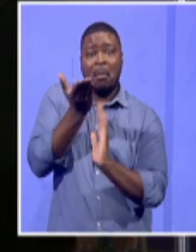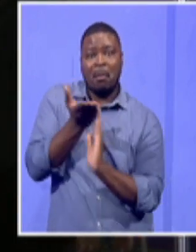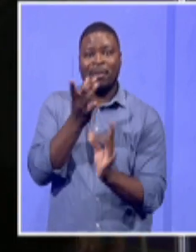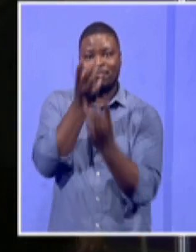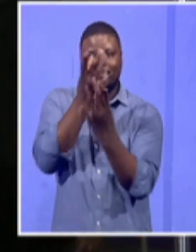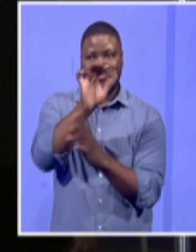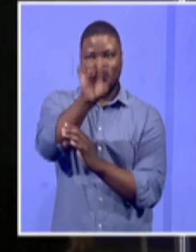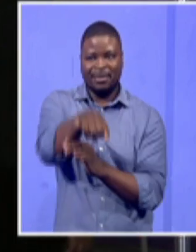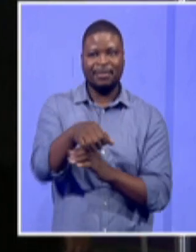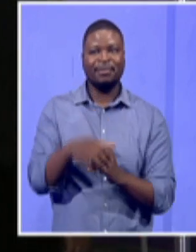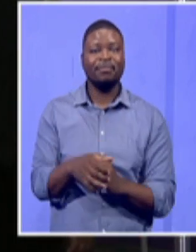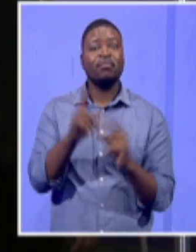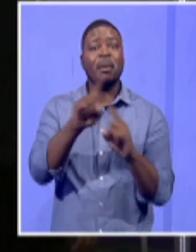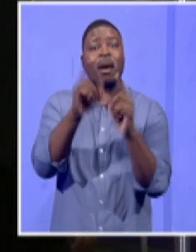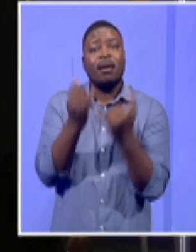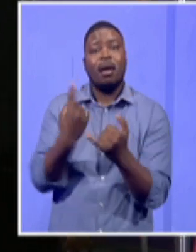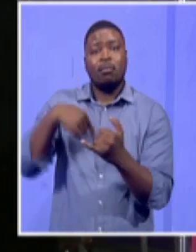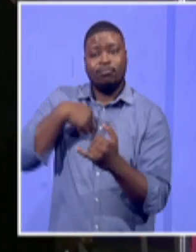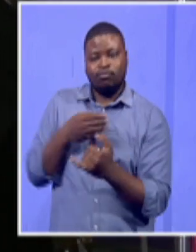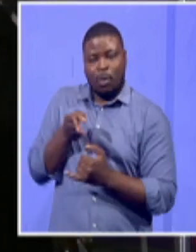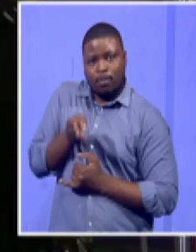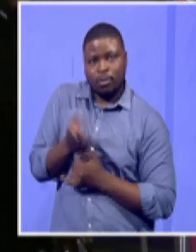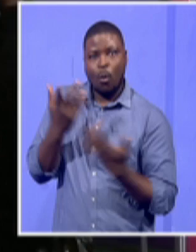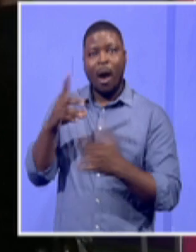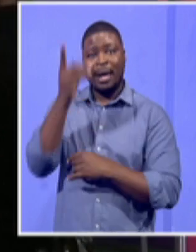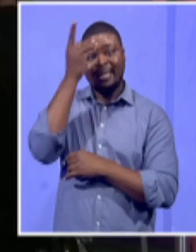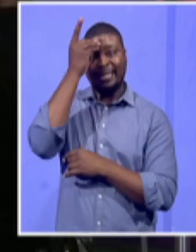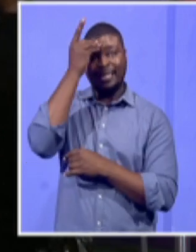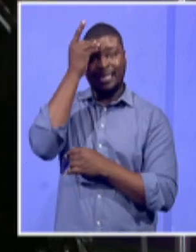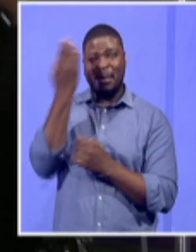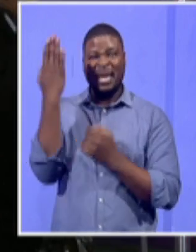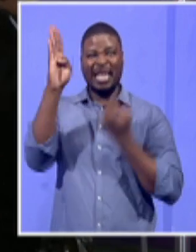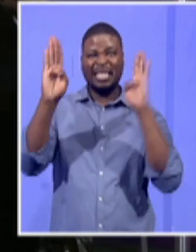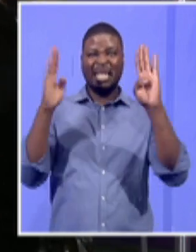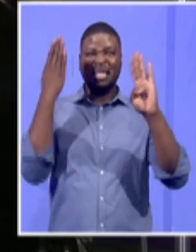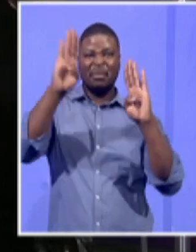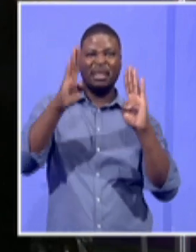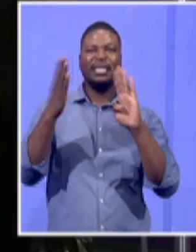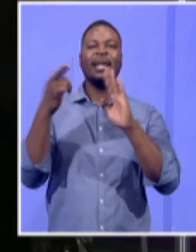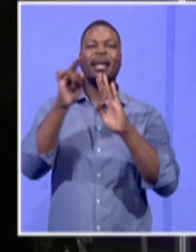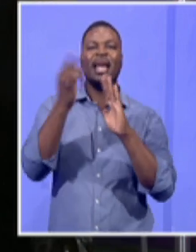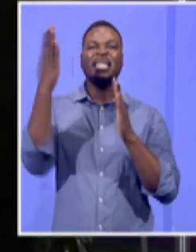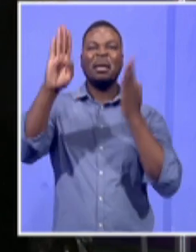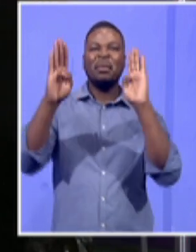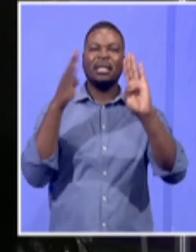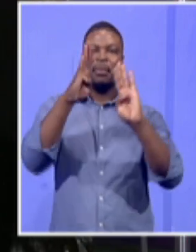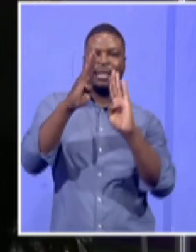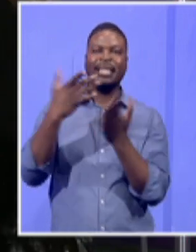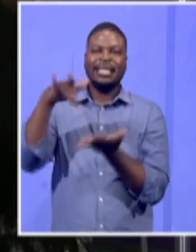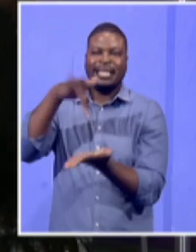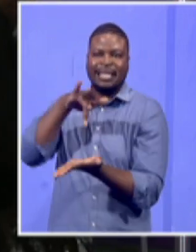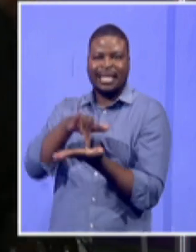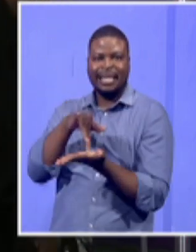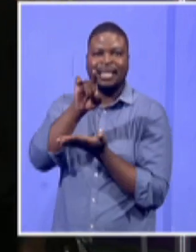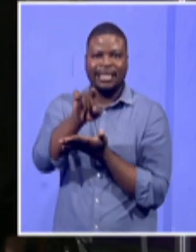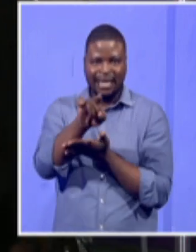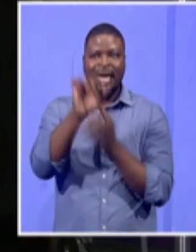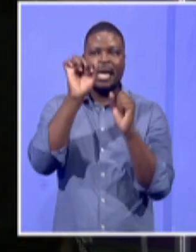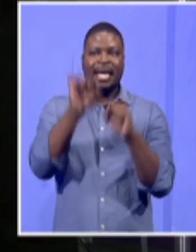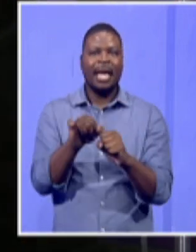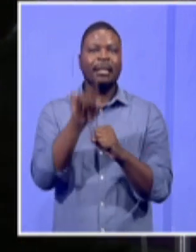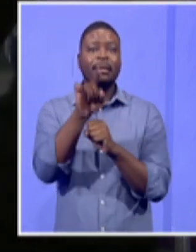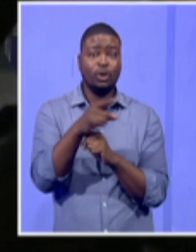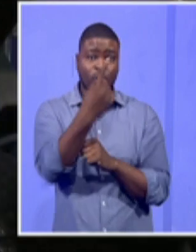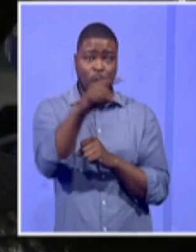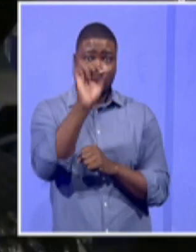coming to you live now from the Durban Exhibition Center, where we're bringing you the GovTech Conference. And essentially, you're correct in